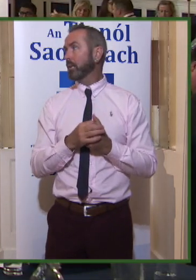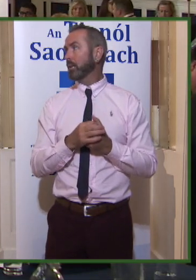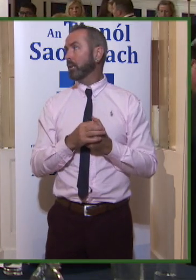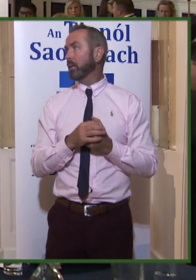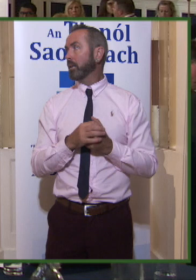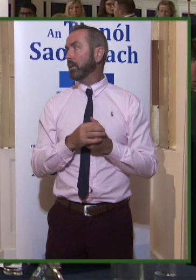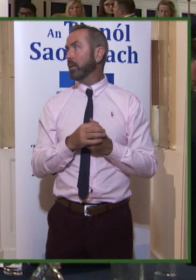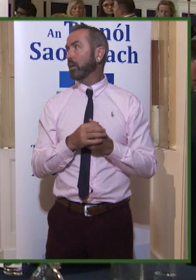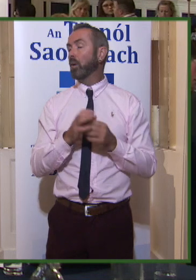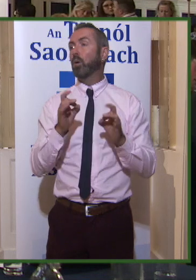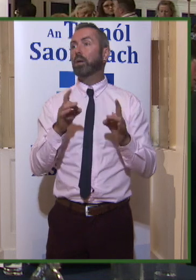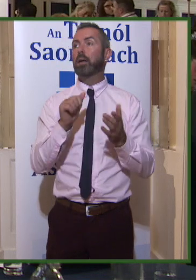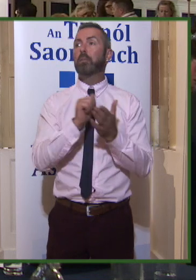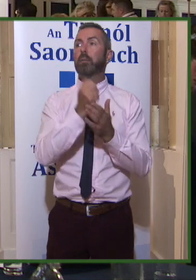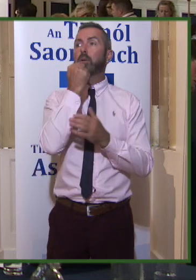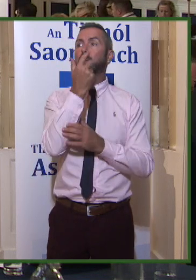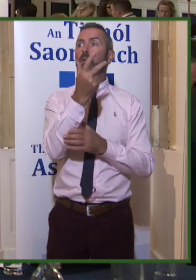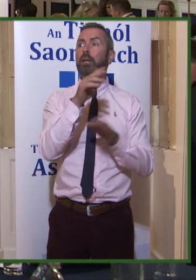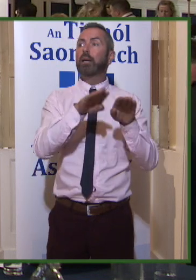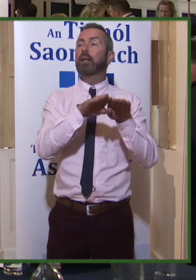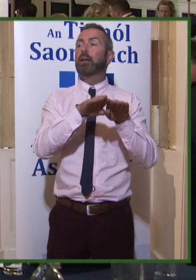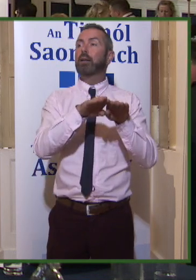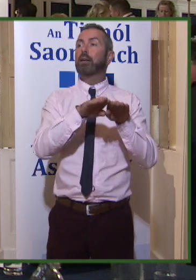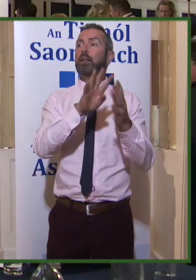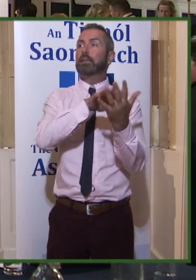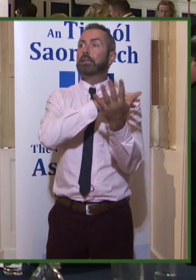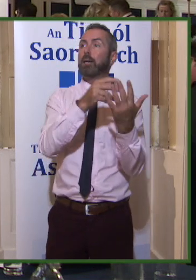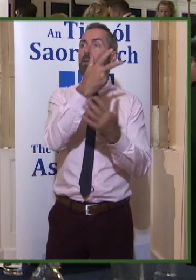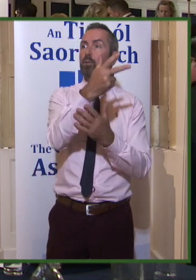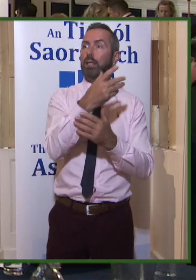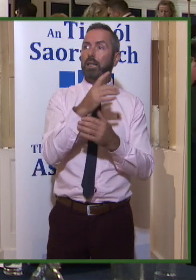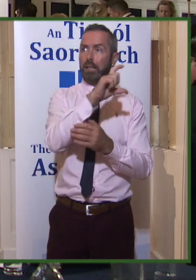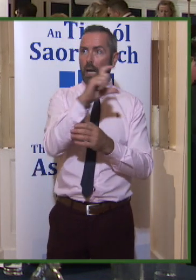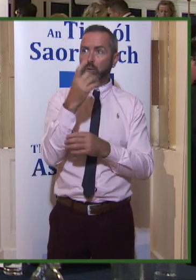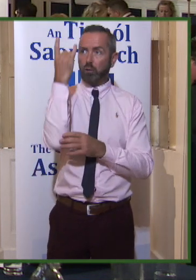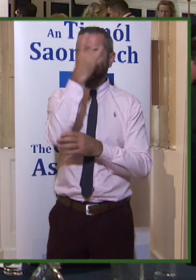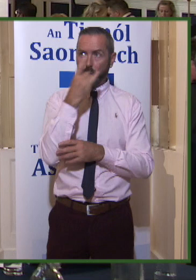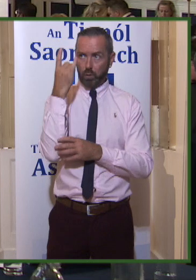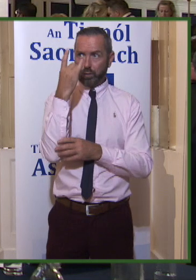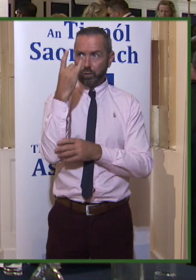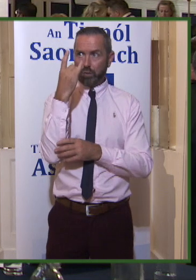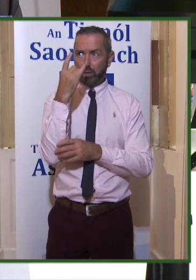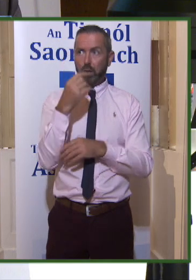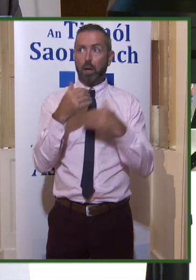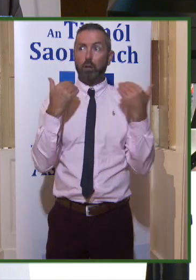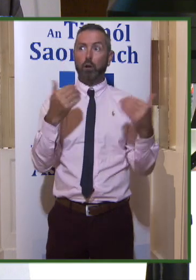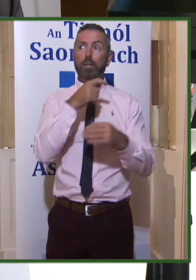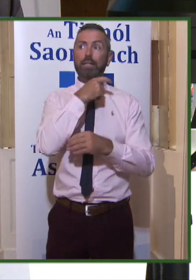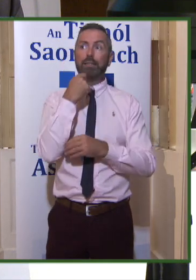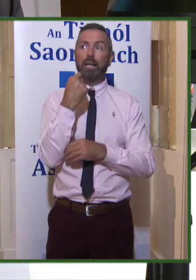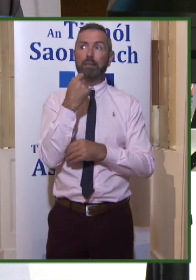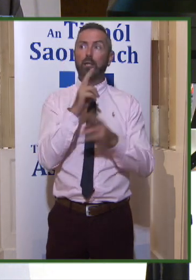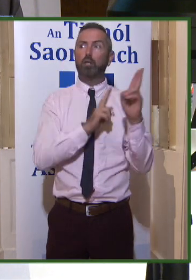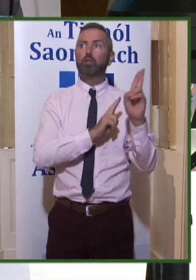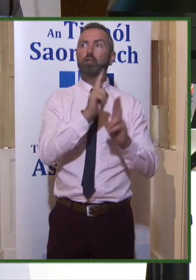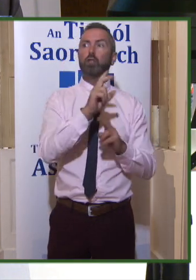thanks. So, ballot paper number 3, table 3, which is councillor hours. It currently reads the first row,